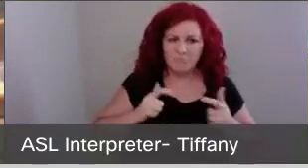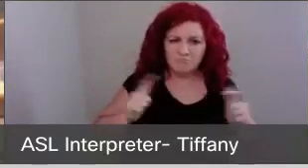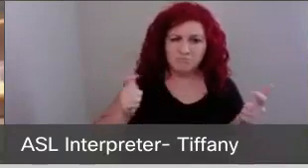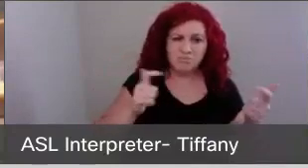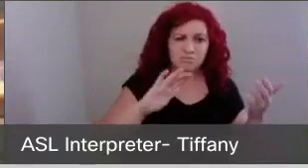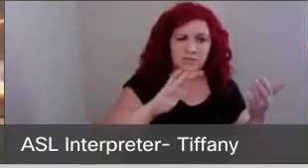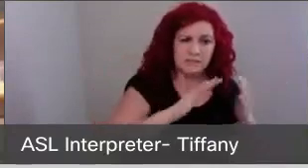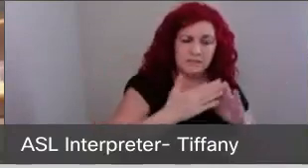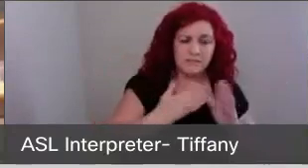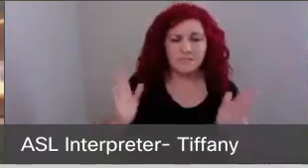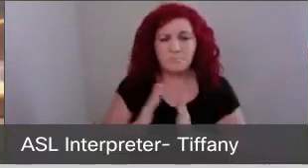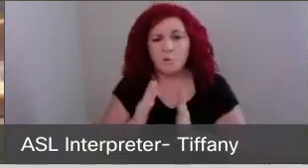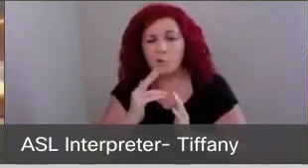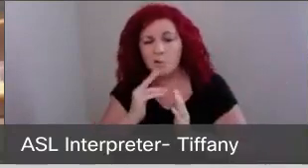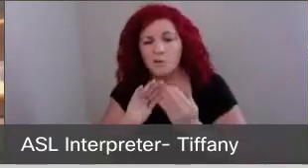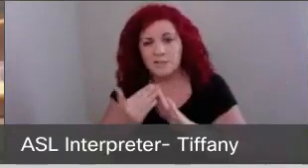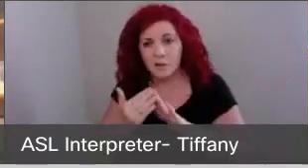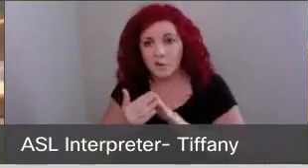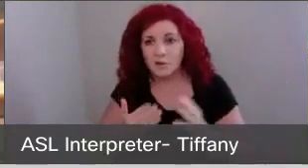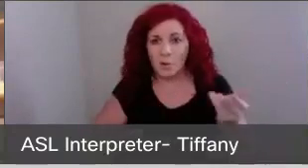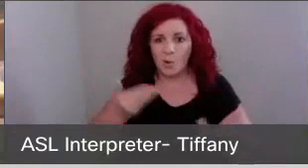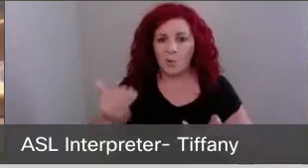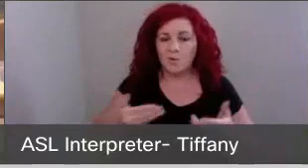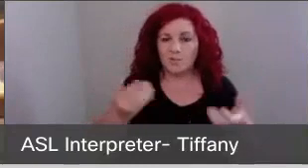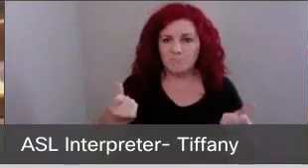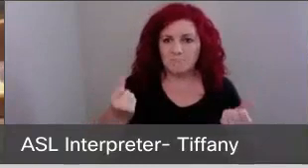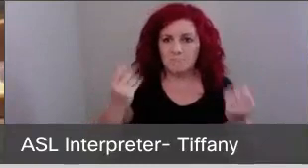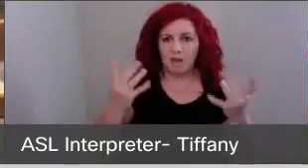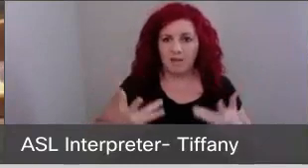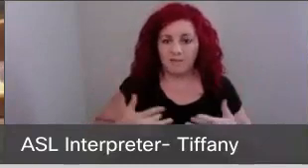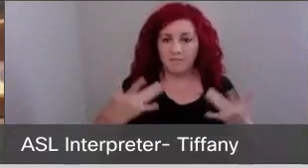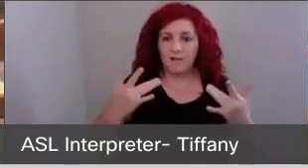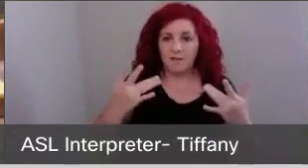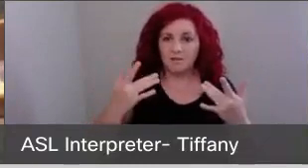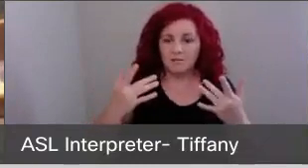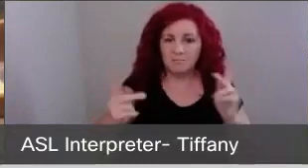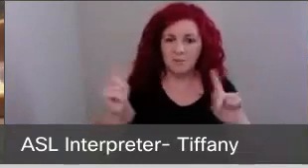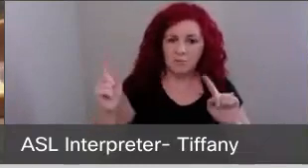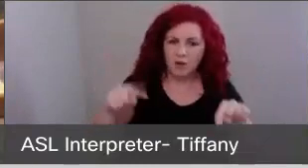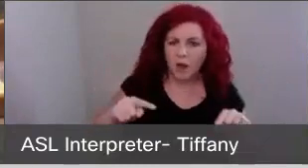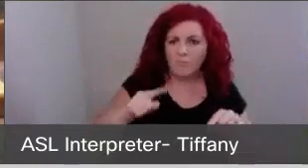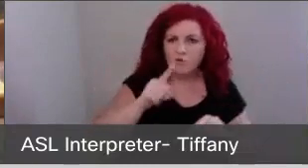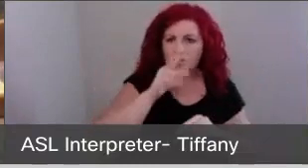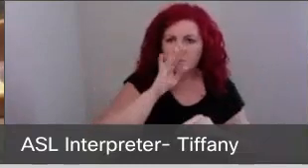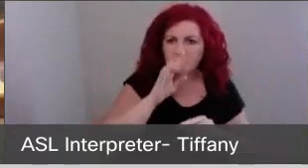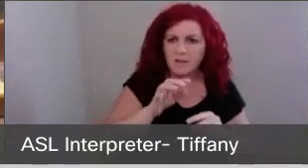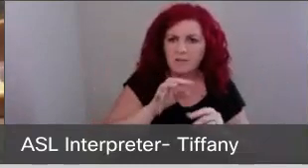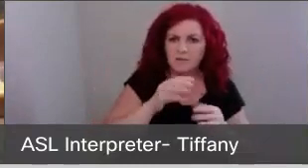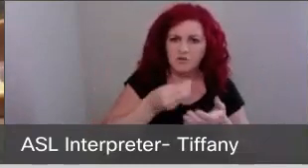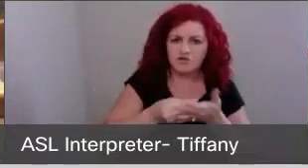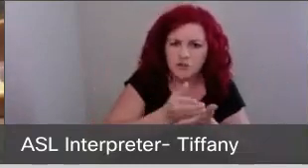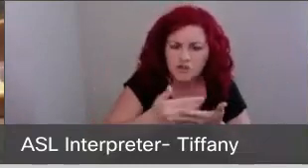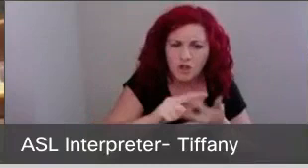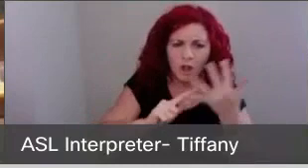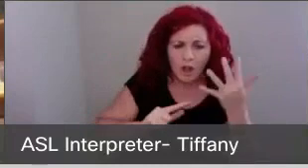town. I hosted many events where we had candidates coming in to speak, you know, gubernatorial candidates, treasurer, everything.